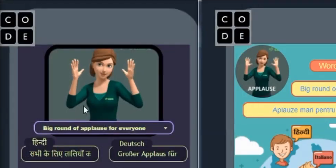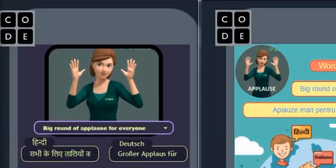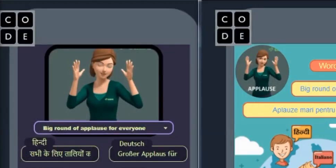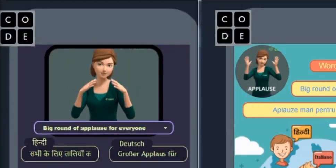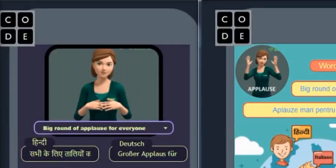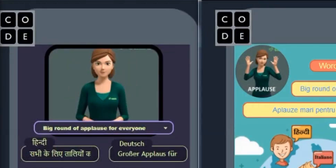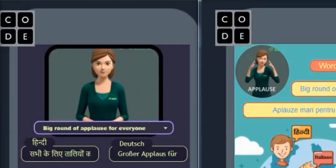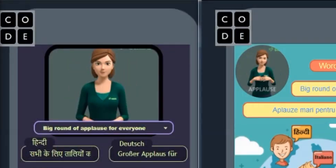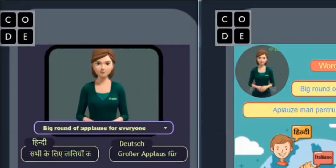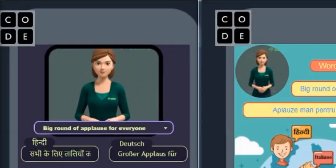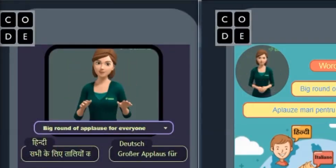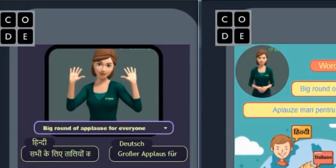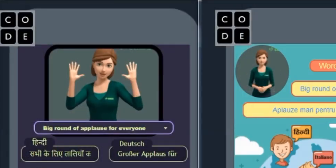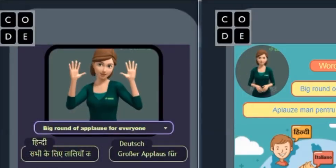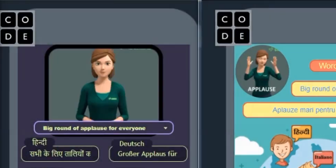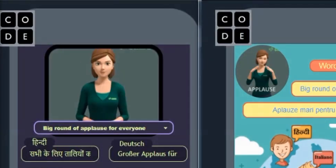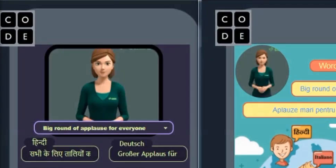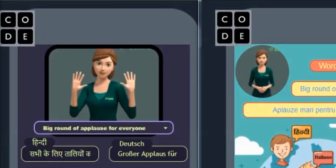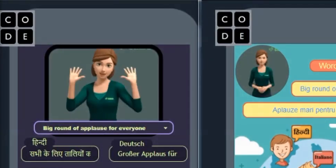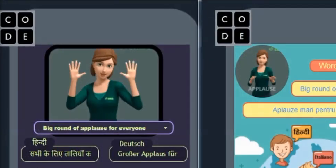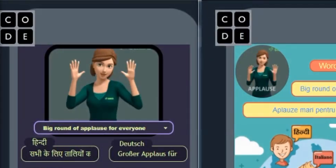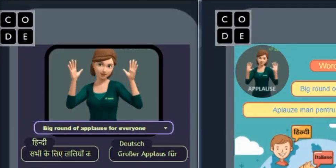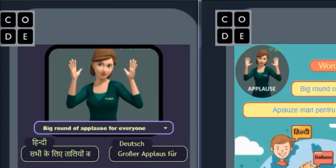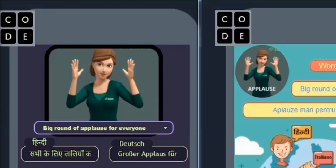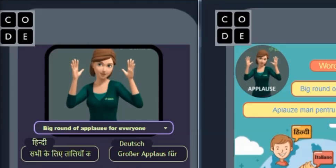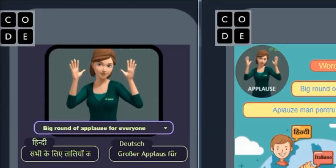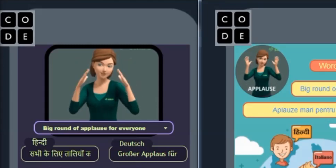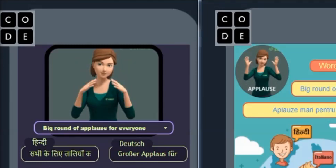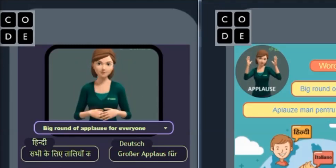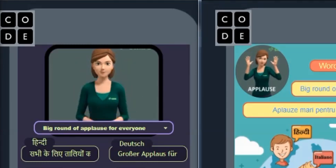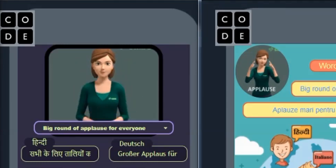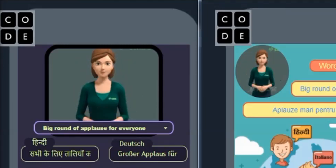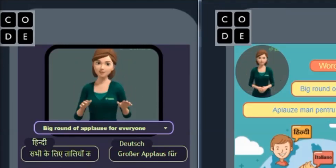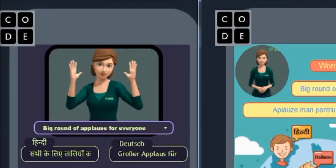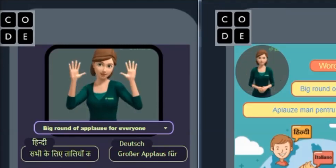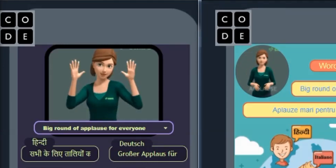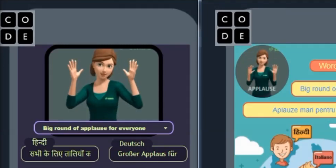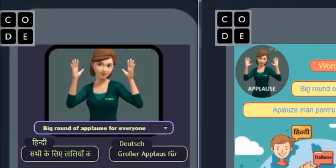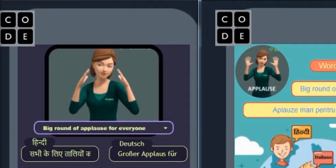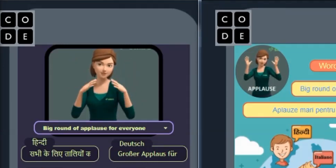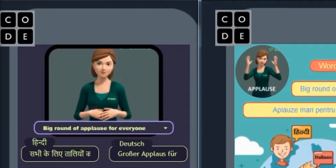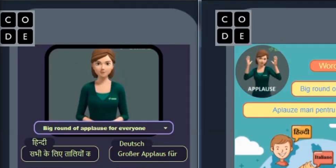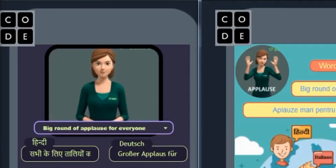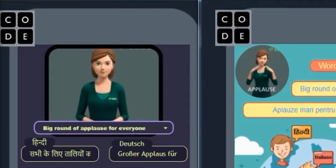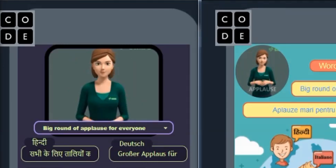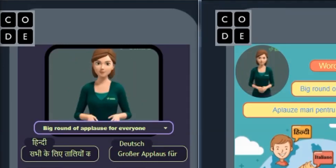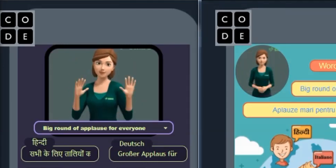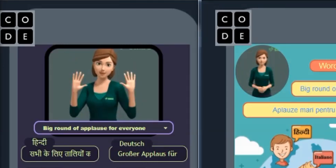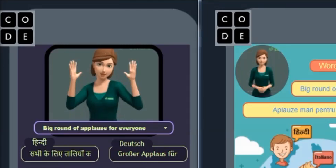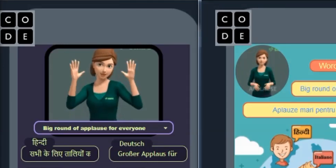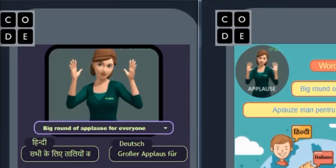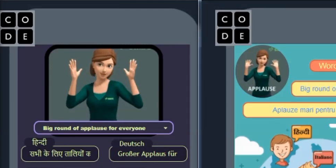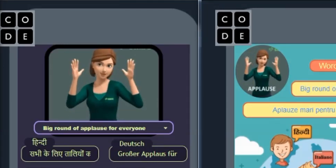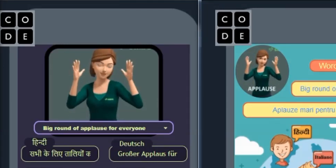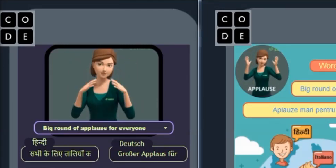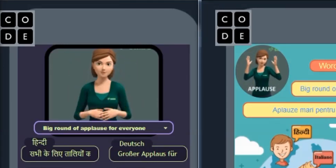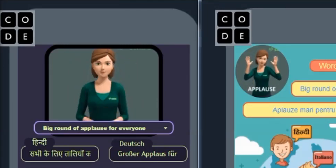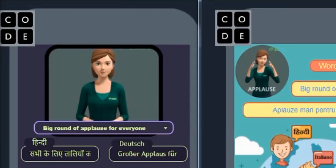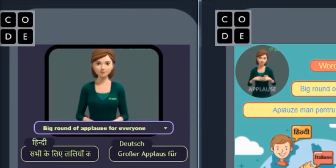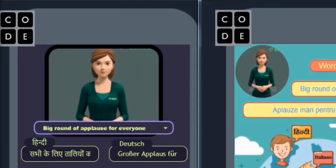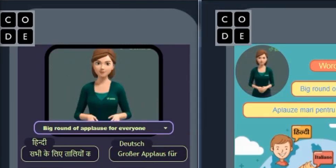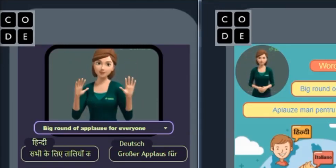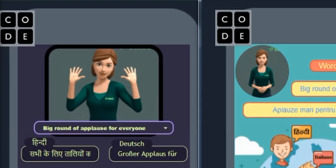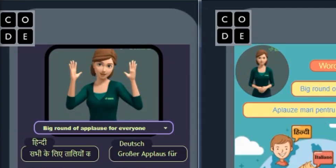This is the one which I have selected, and here is the sentence: Merry Christmas to everyone. Okay, let's now add